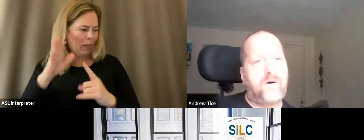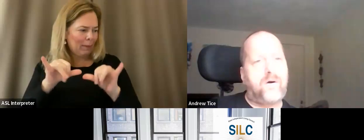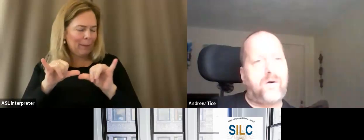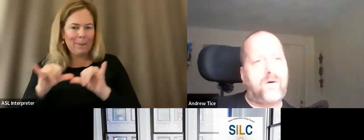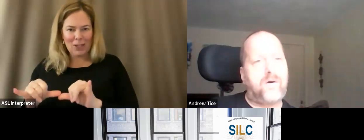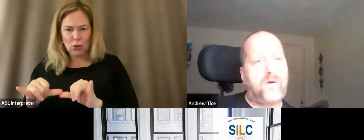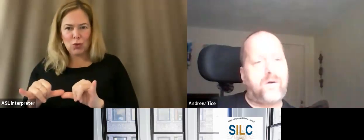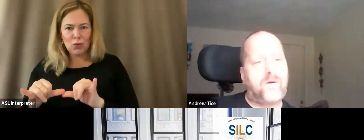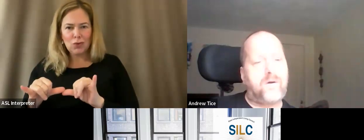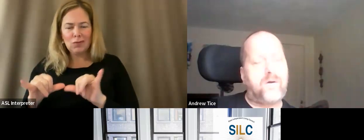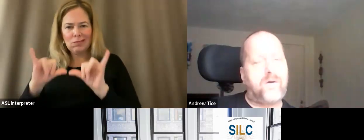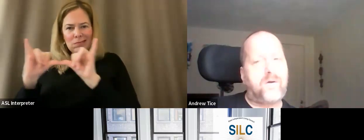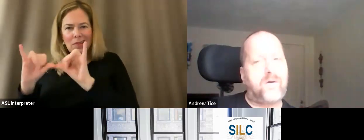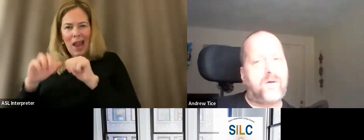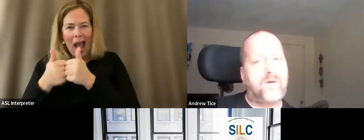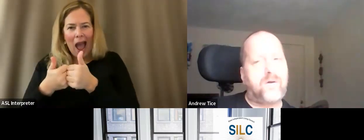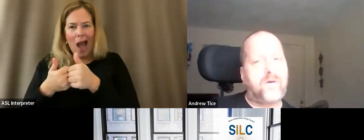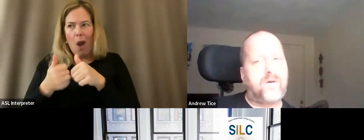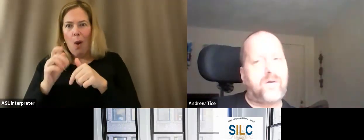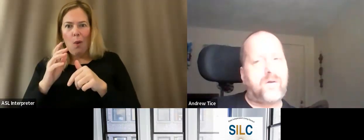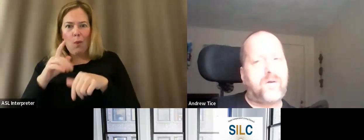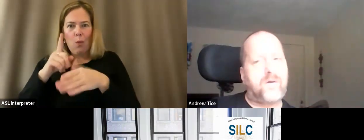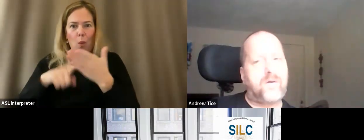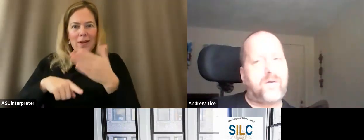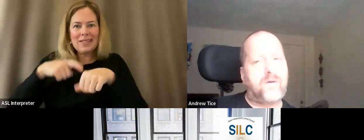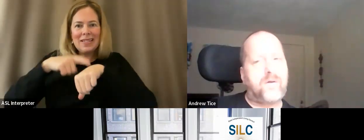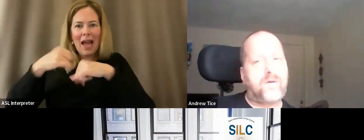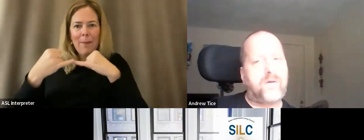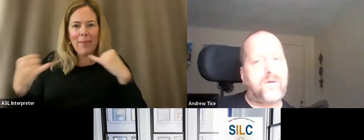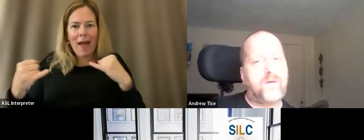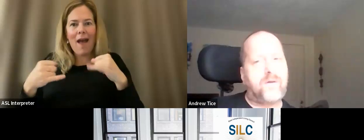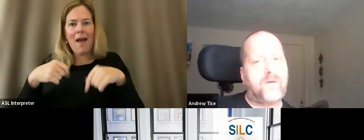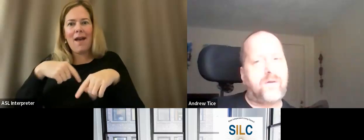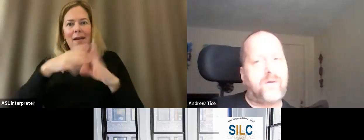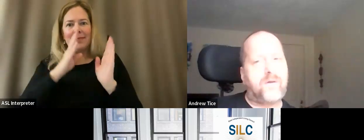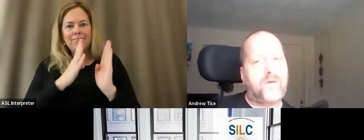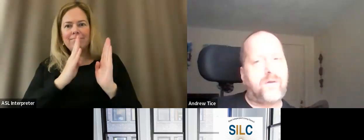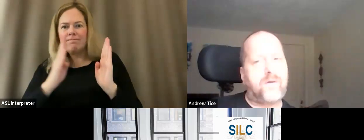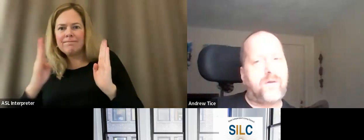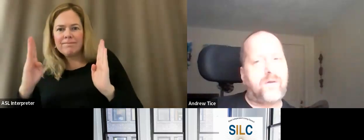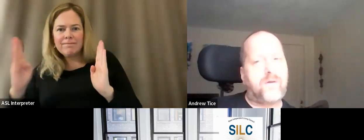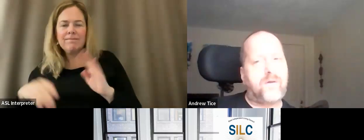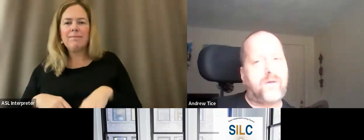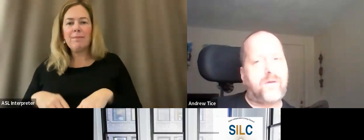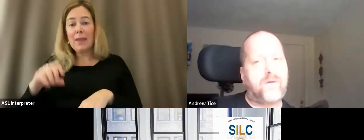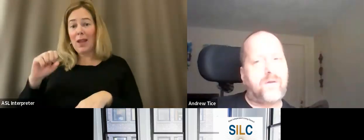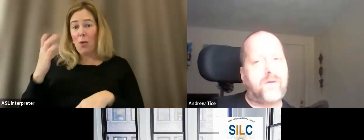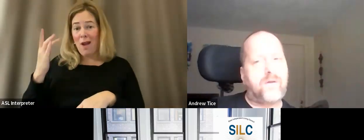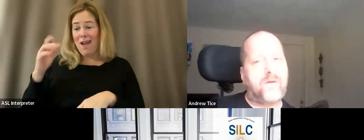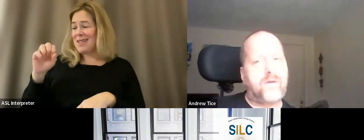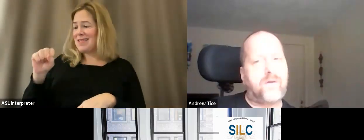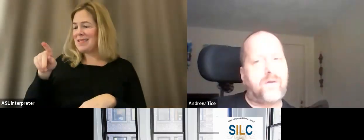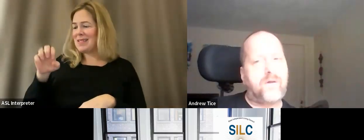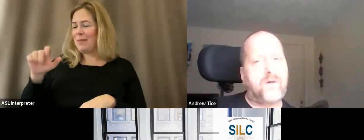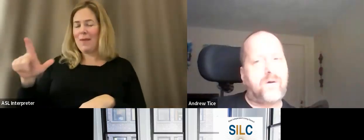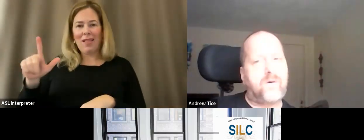by which progress will be measured. So that way your SPIL ends up being kind of a roadmap